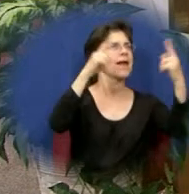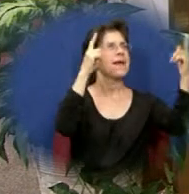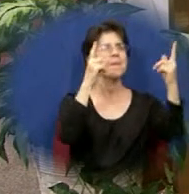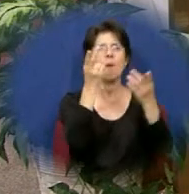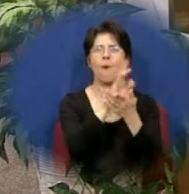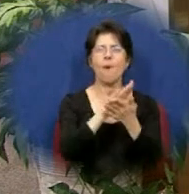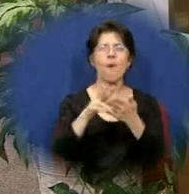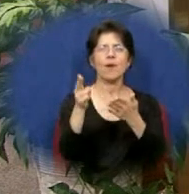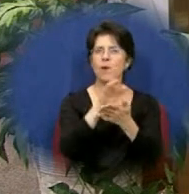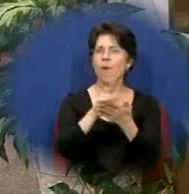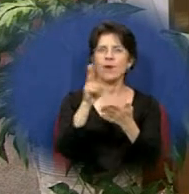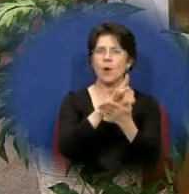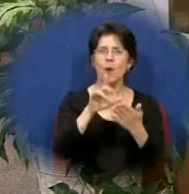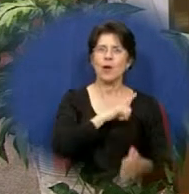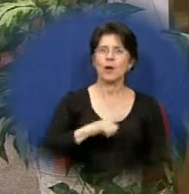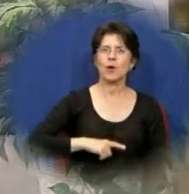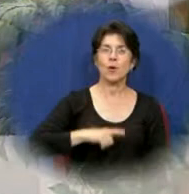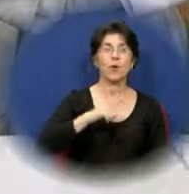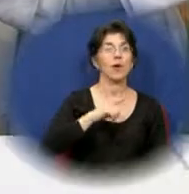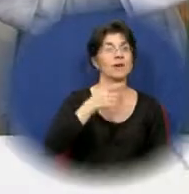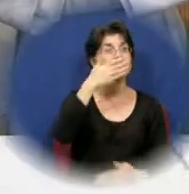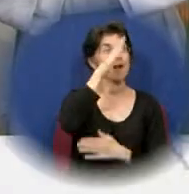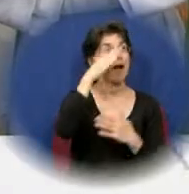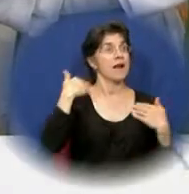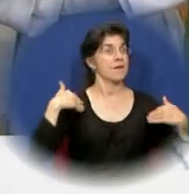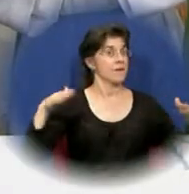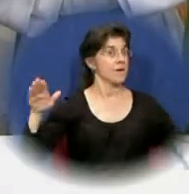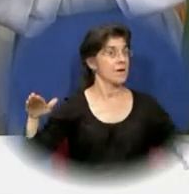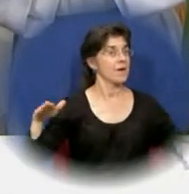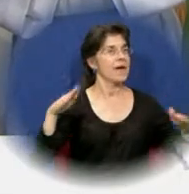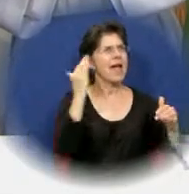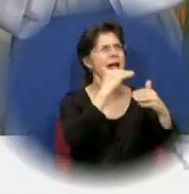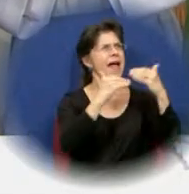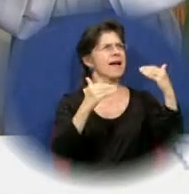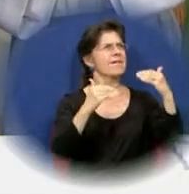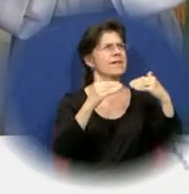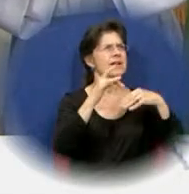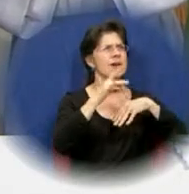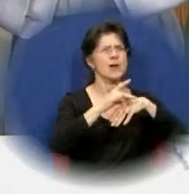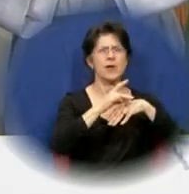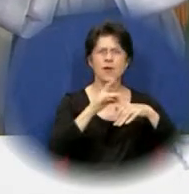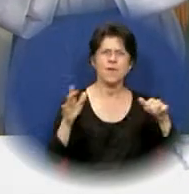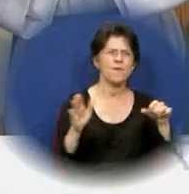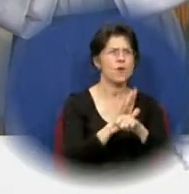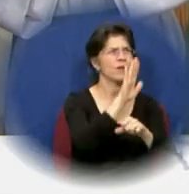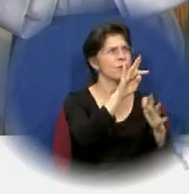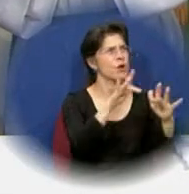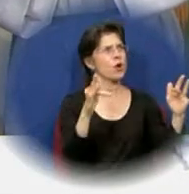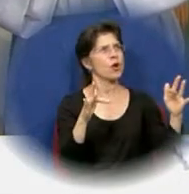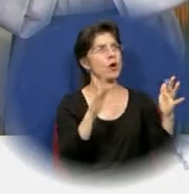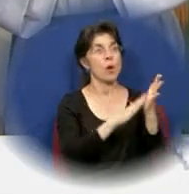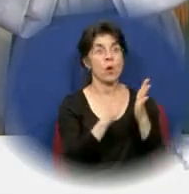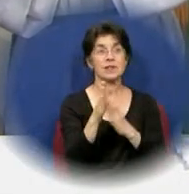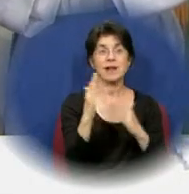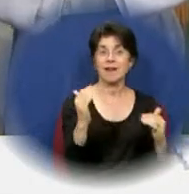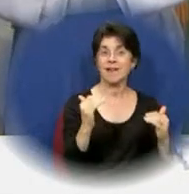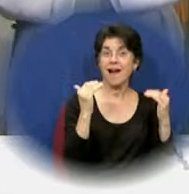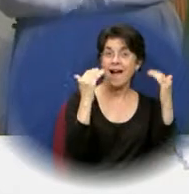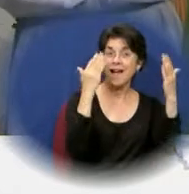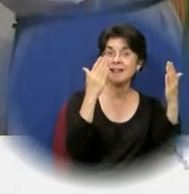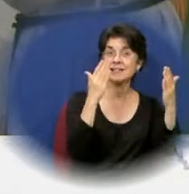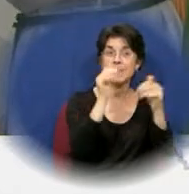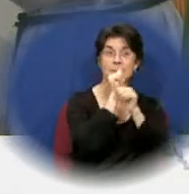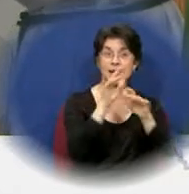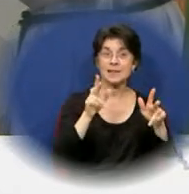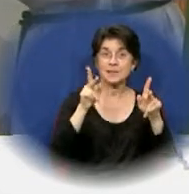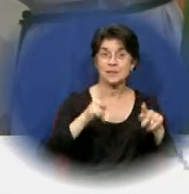holy, holy, Lord God of hosts, heaven and earth are full of your glory. Hosanna in the highest. Blessed is he who comes